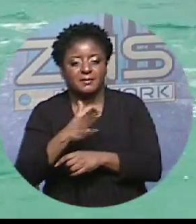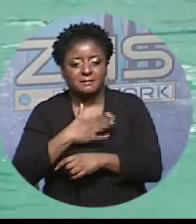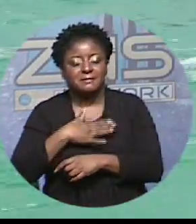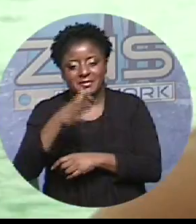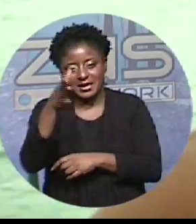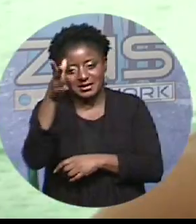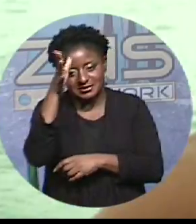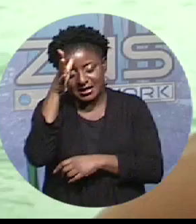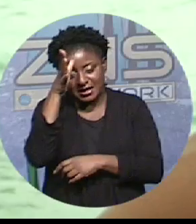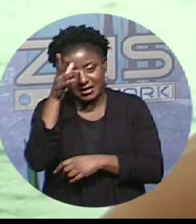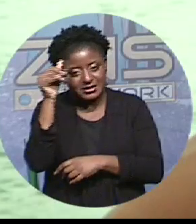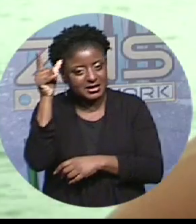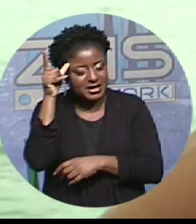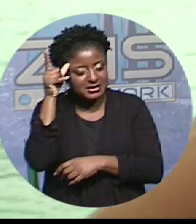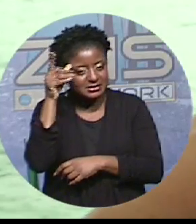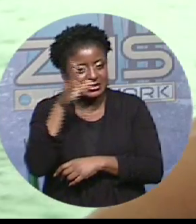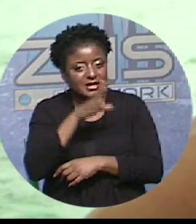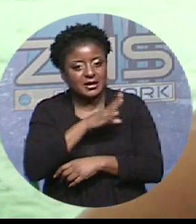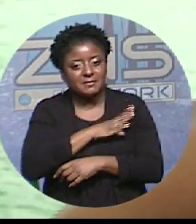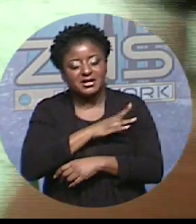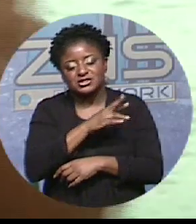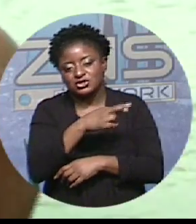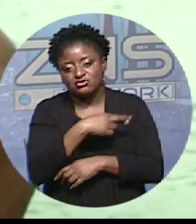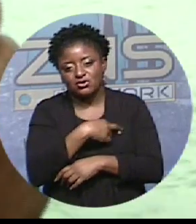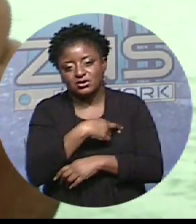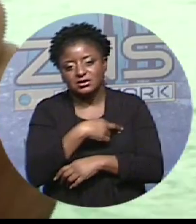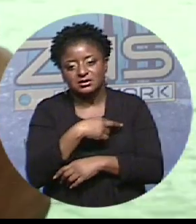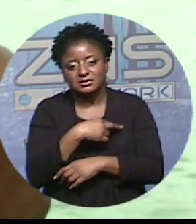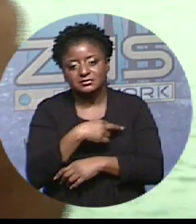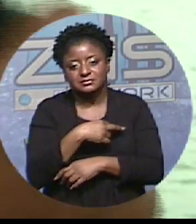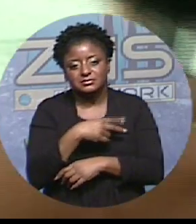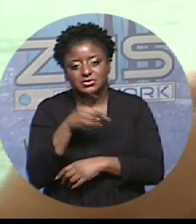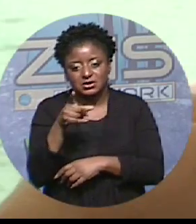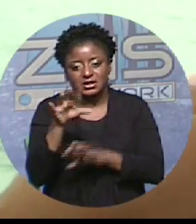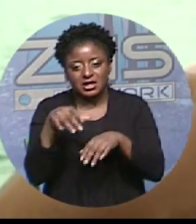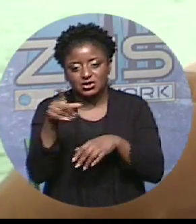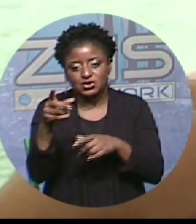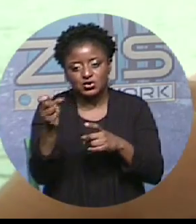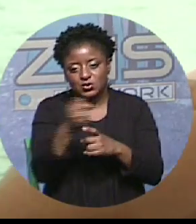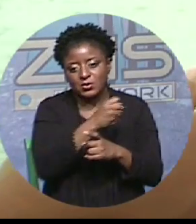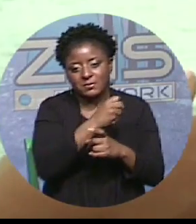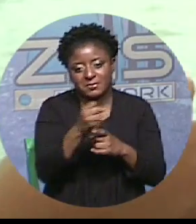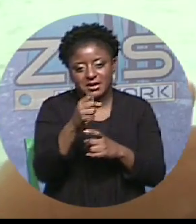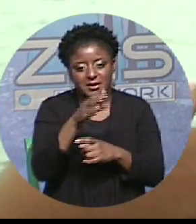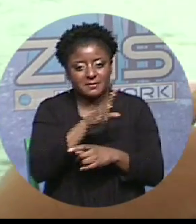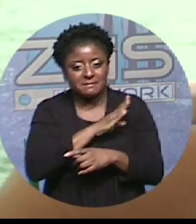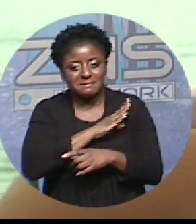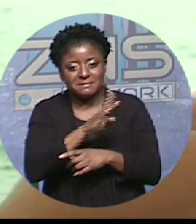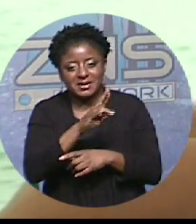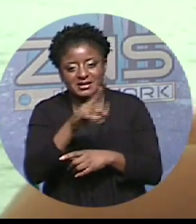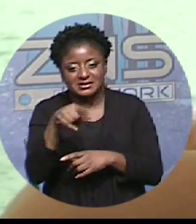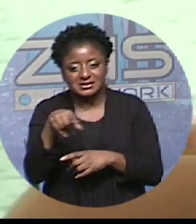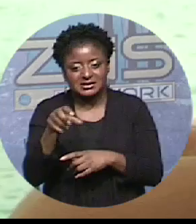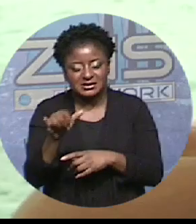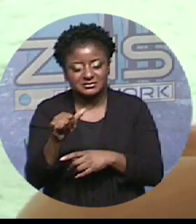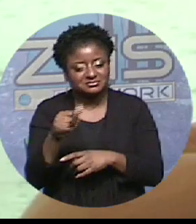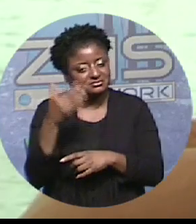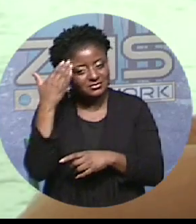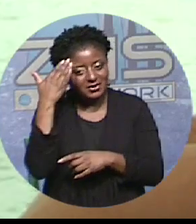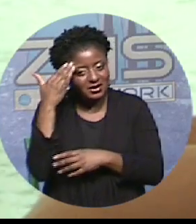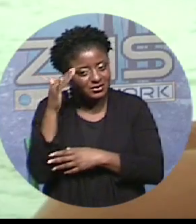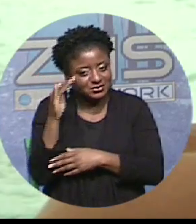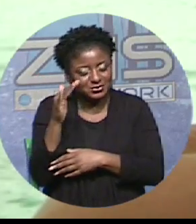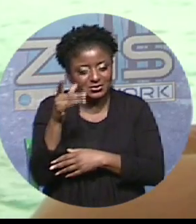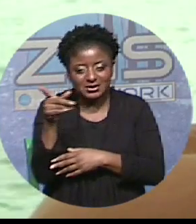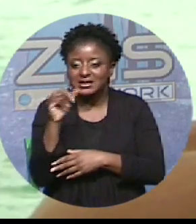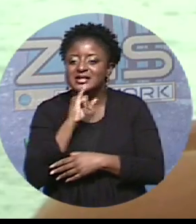Leslie Buzzy, come from him. So you could beat Buzzy? I know. He's